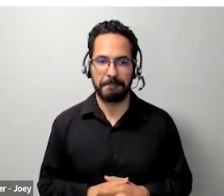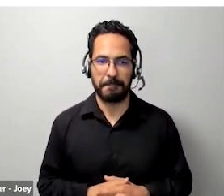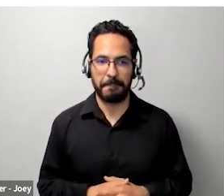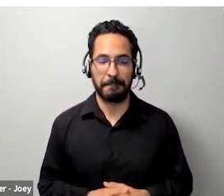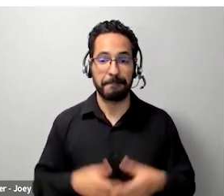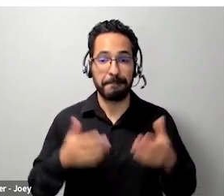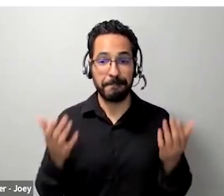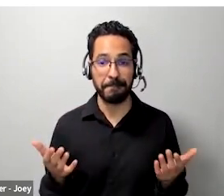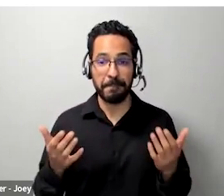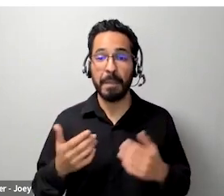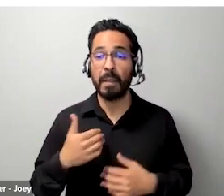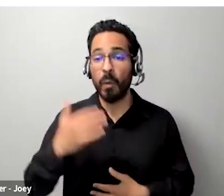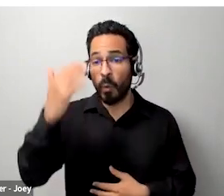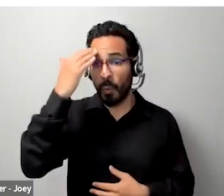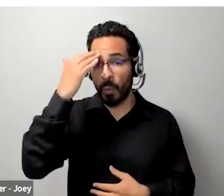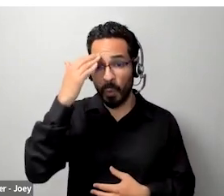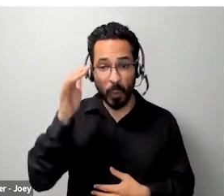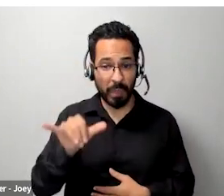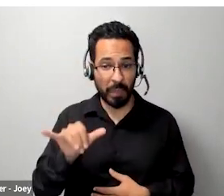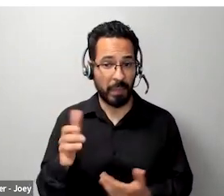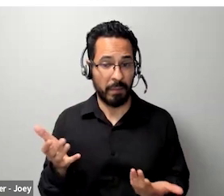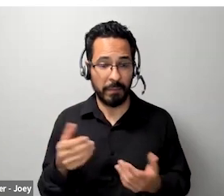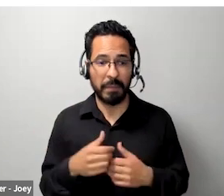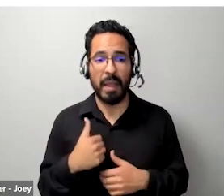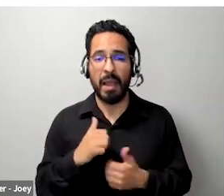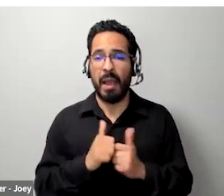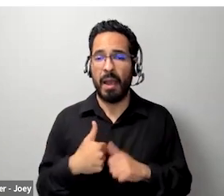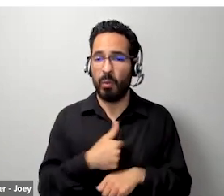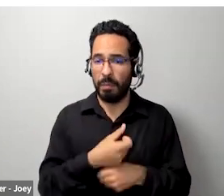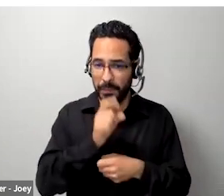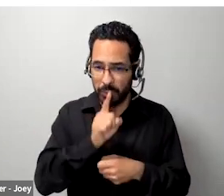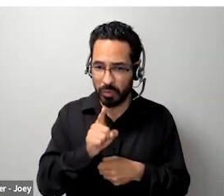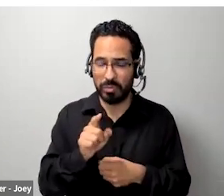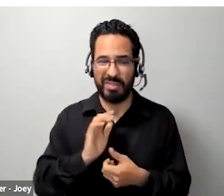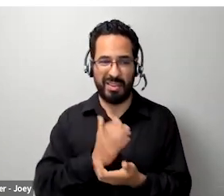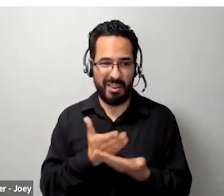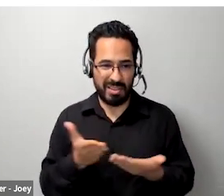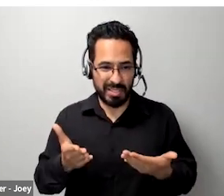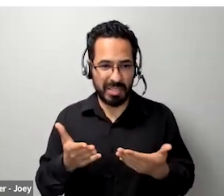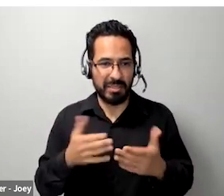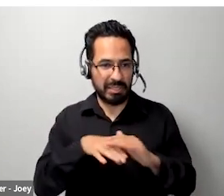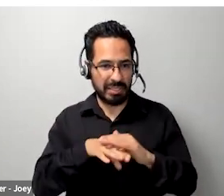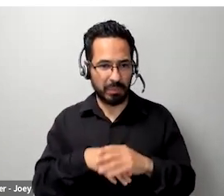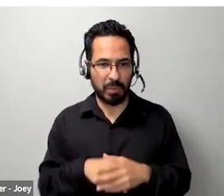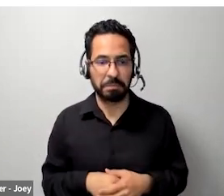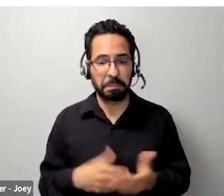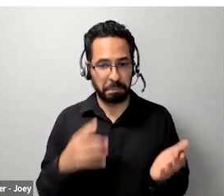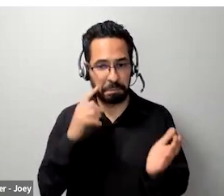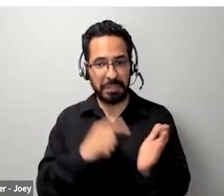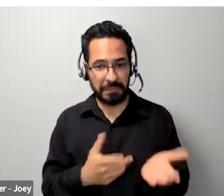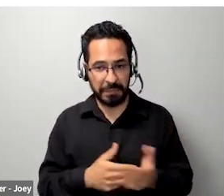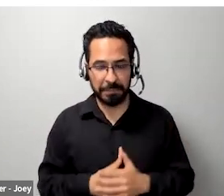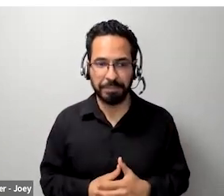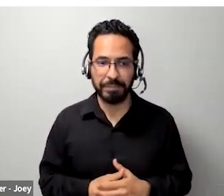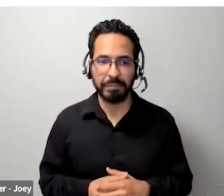So, knowing that full well, how do we ensure that our assets are made accessible? Well, let's identify them.